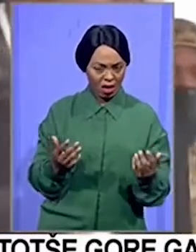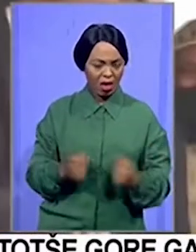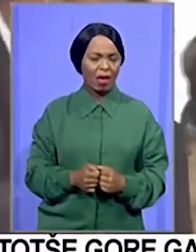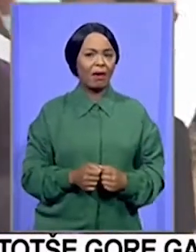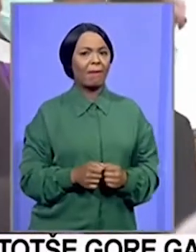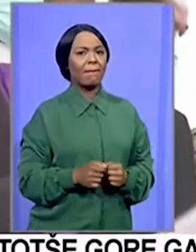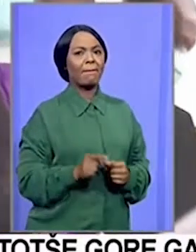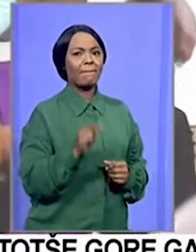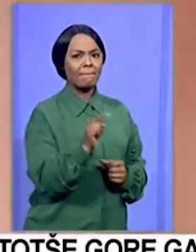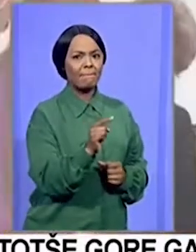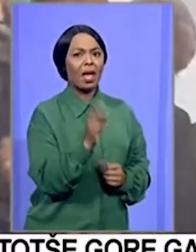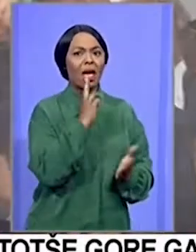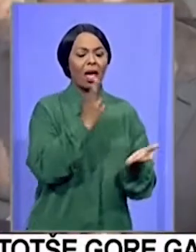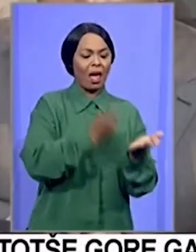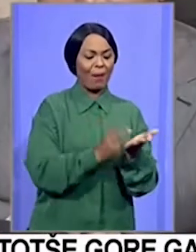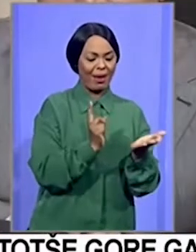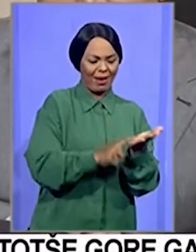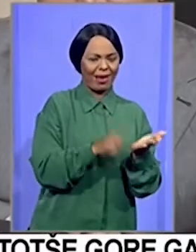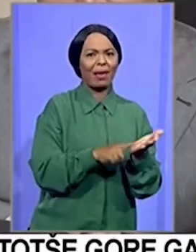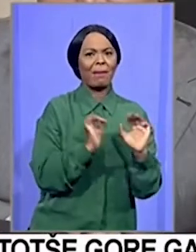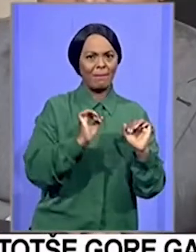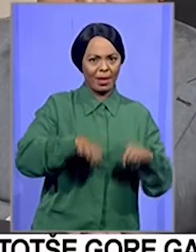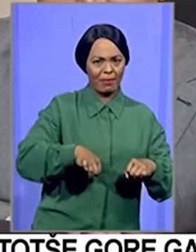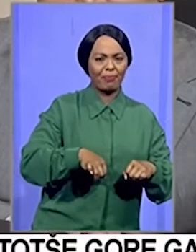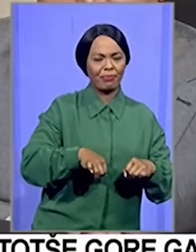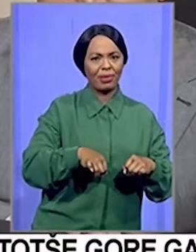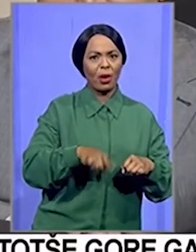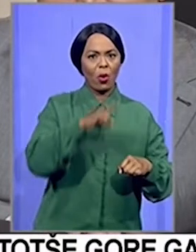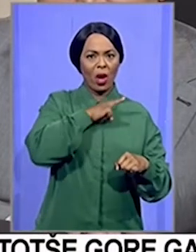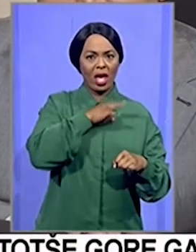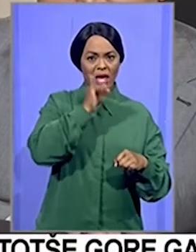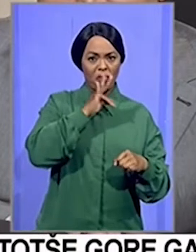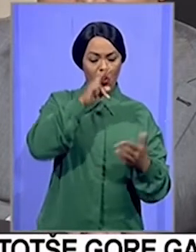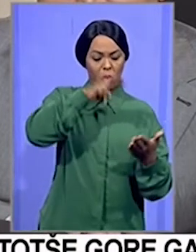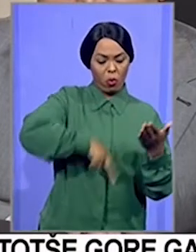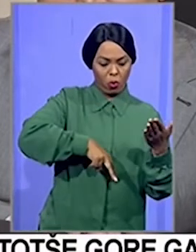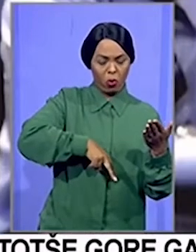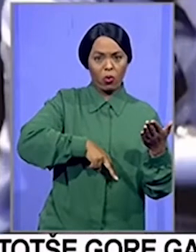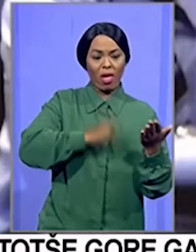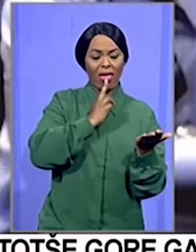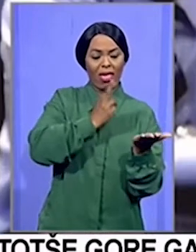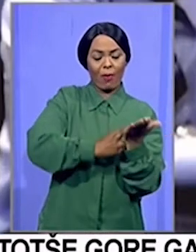Mo ki fapana le yona raporo to ka lebaka la gore re wa e lebelela re ba bolla ka